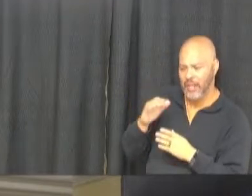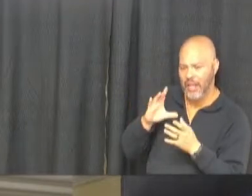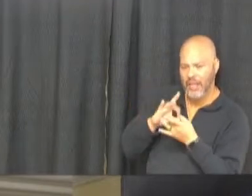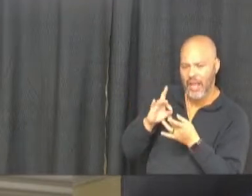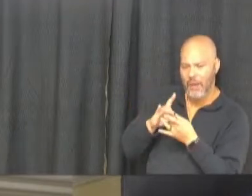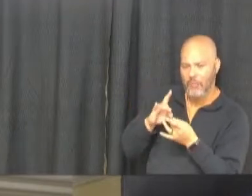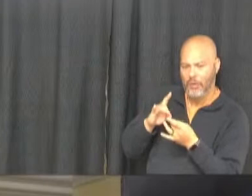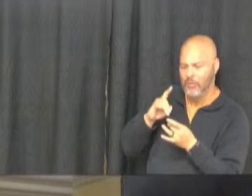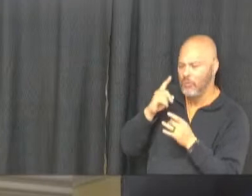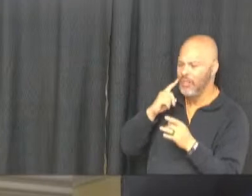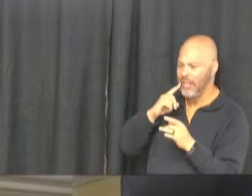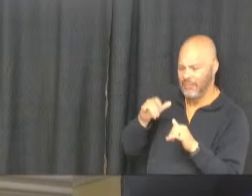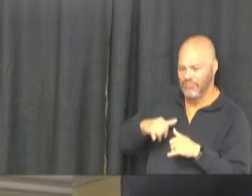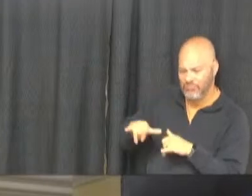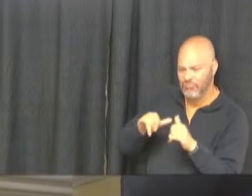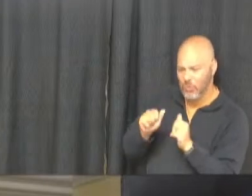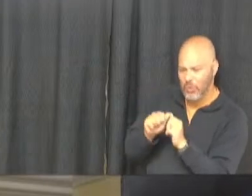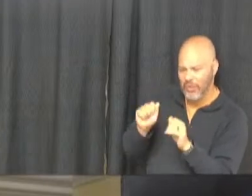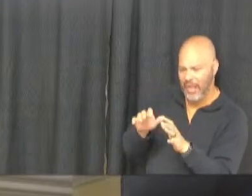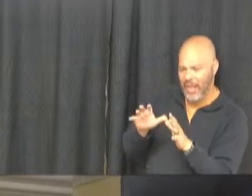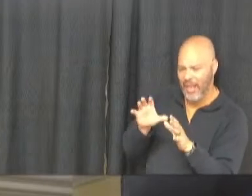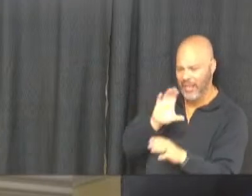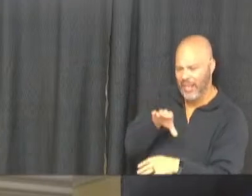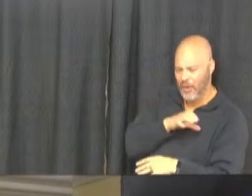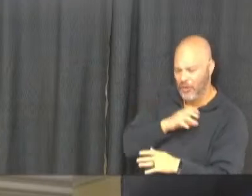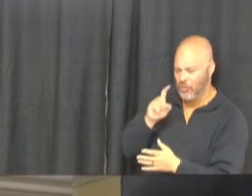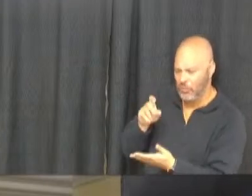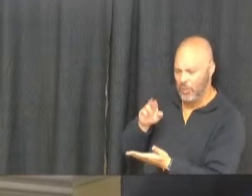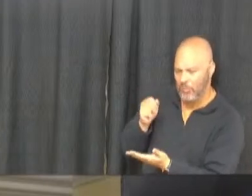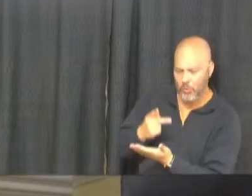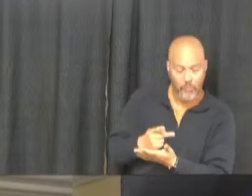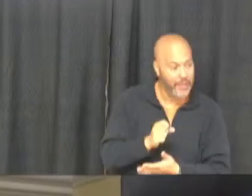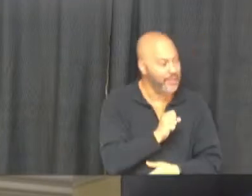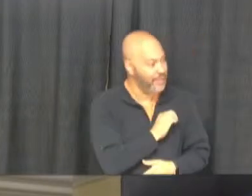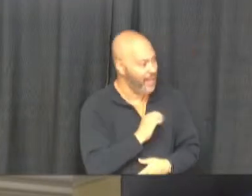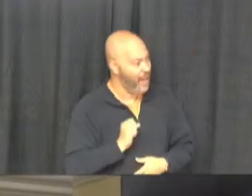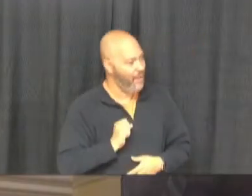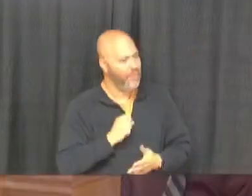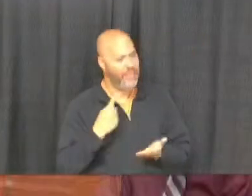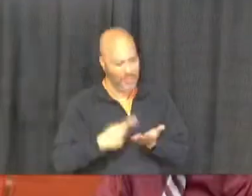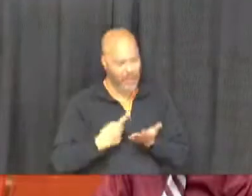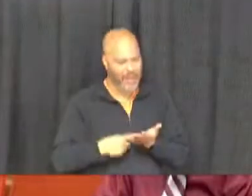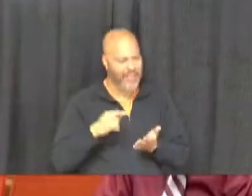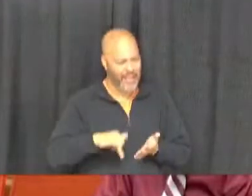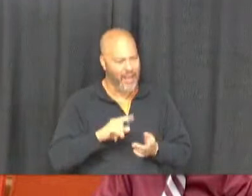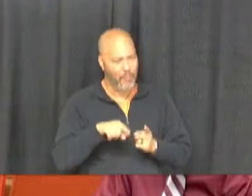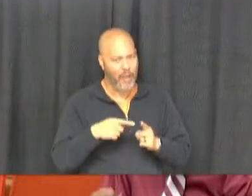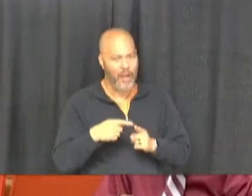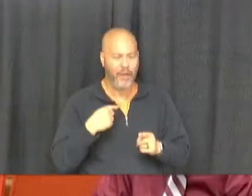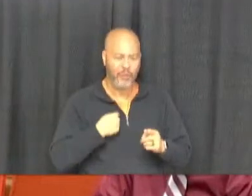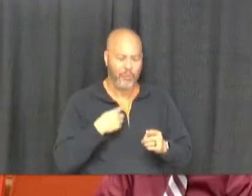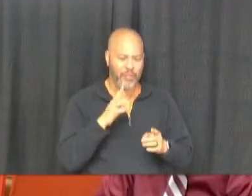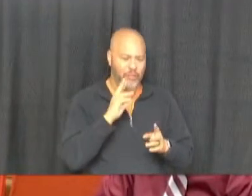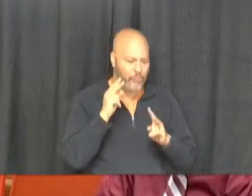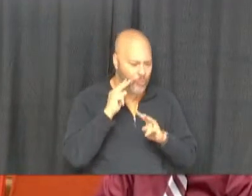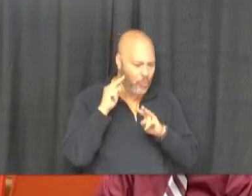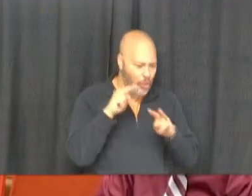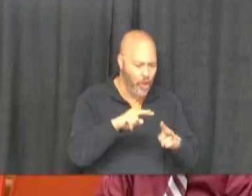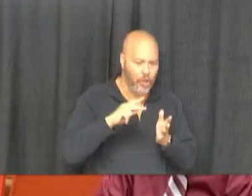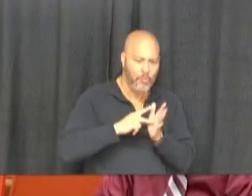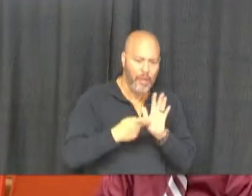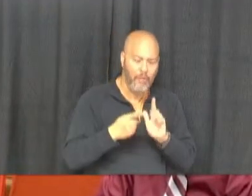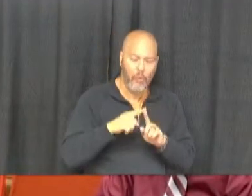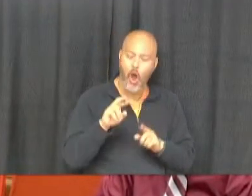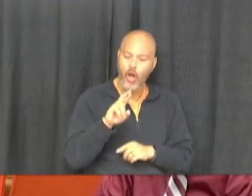that it is in keeping with the area and should be approved. Staff debated this a bit, and we went back to the actual definition